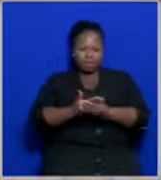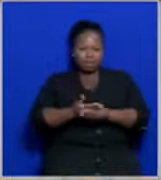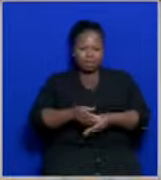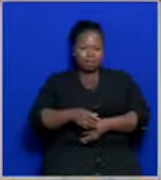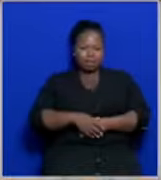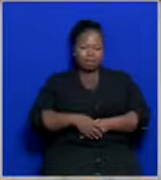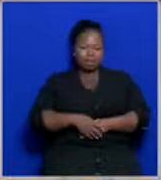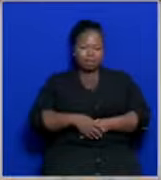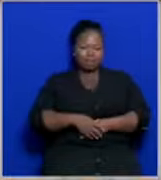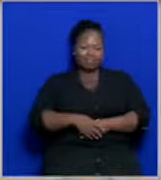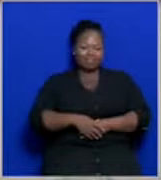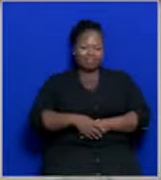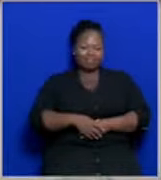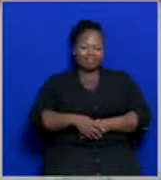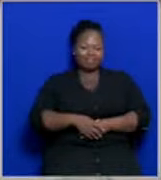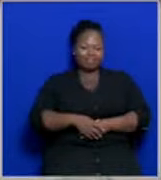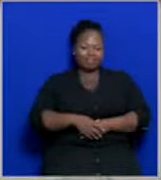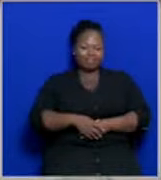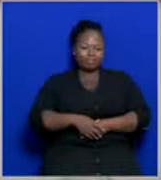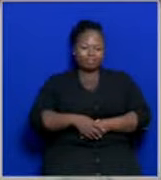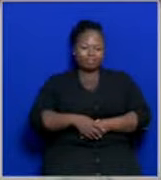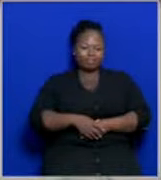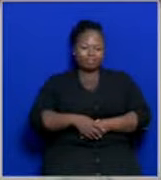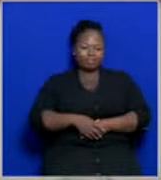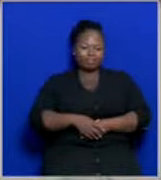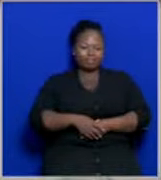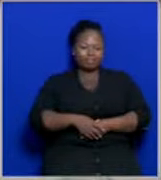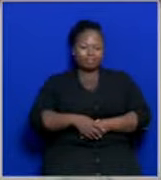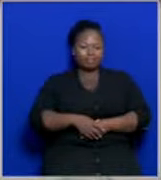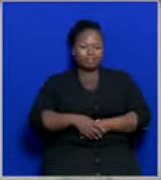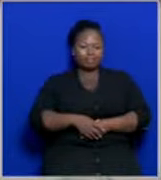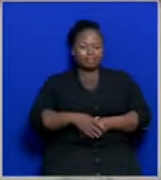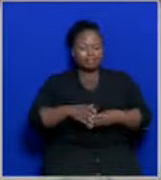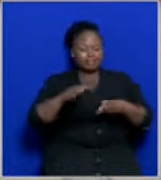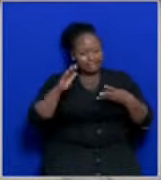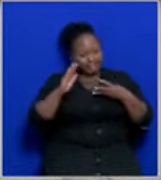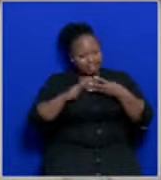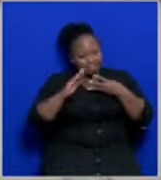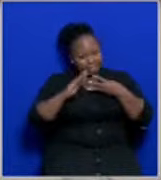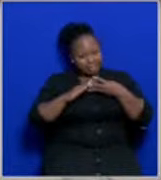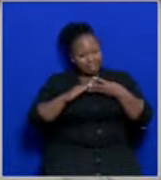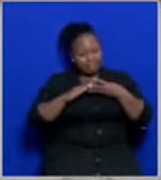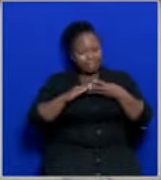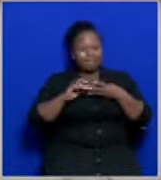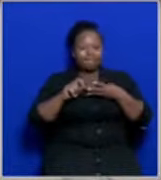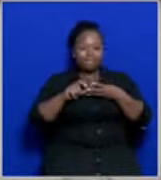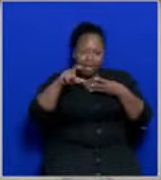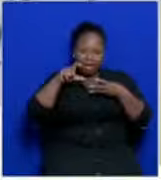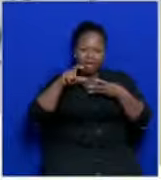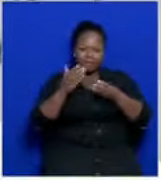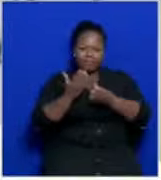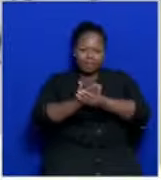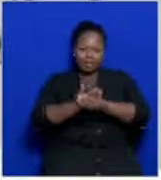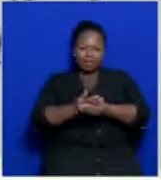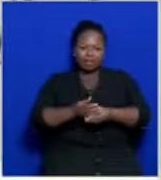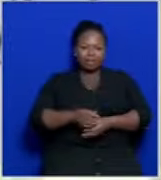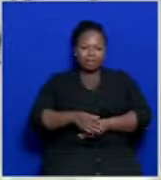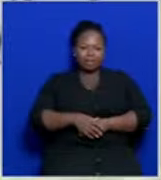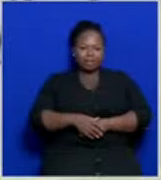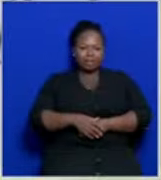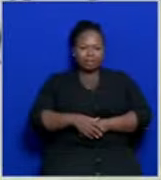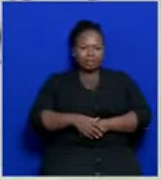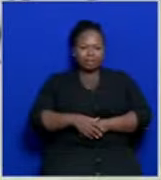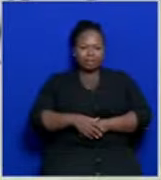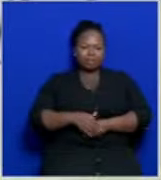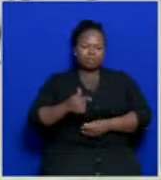It's, You are in file 2 of 3, the big file. yeah, I mean big file. I want to know the. Okay, the